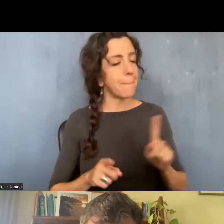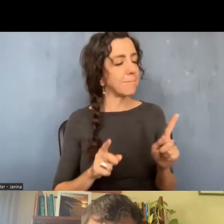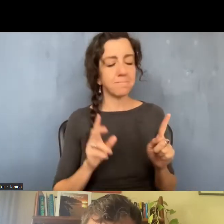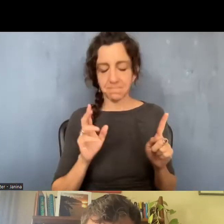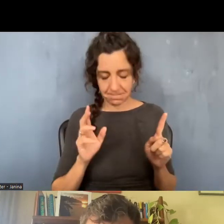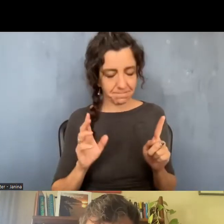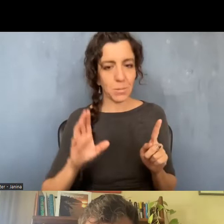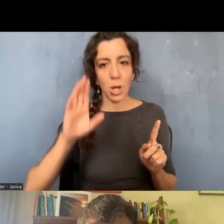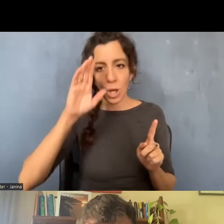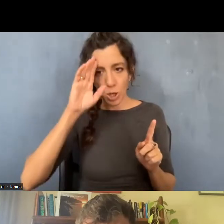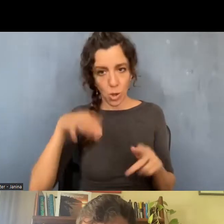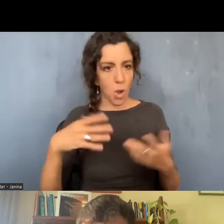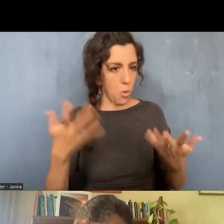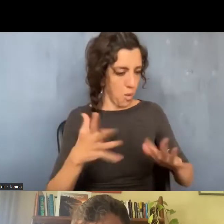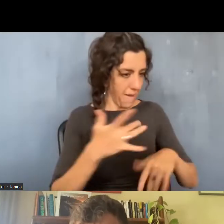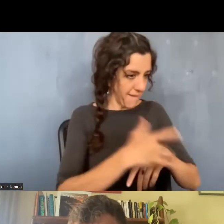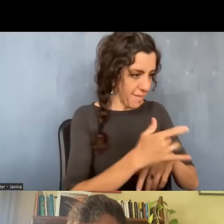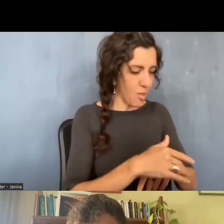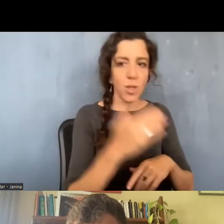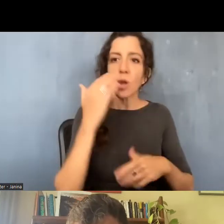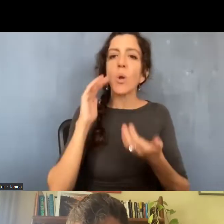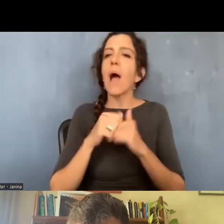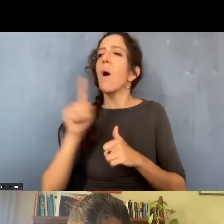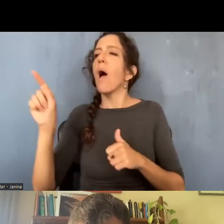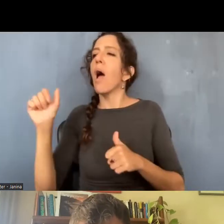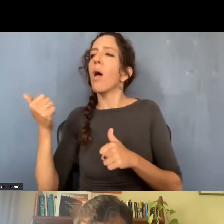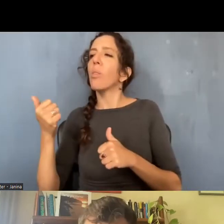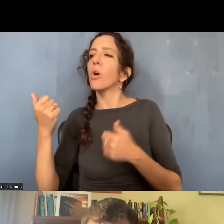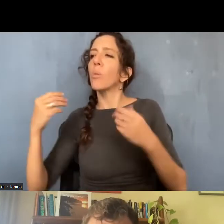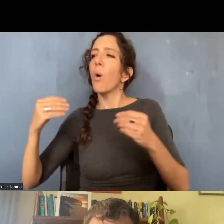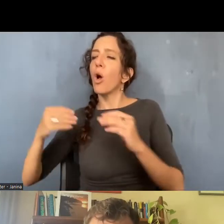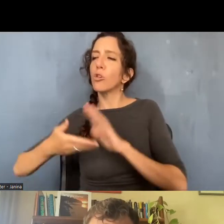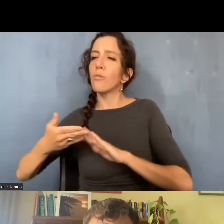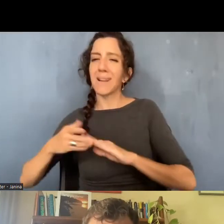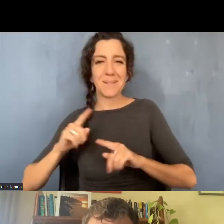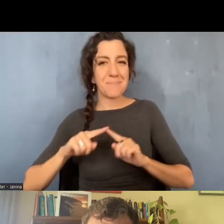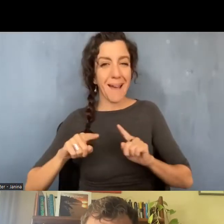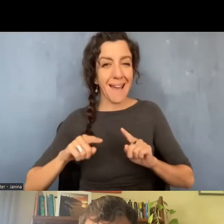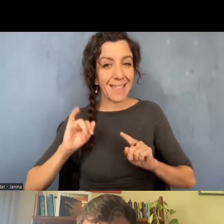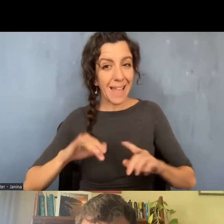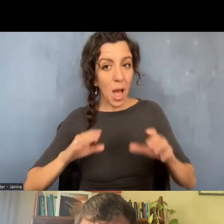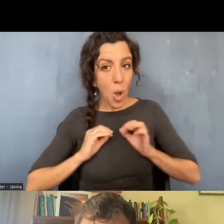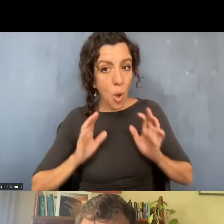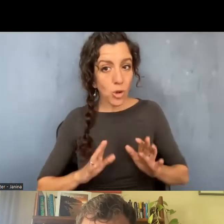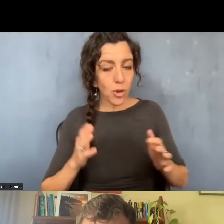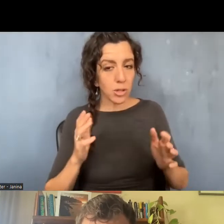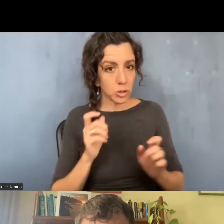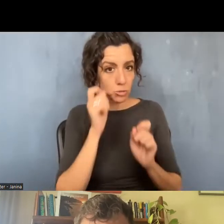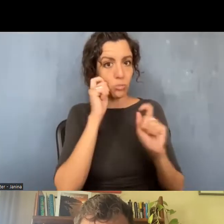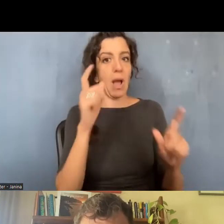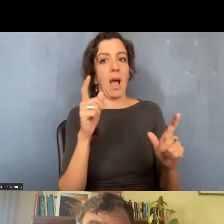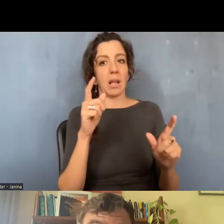knows what is available and has an idea how supermarkets are run, but the business owner is then surprised to